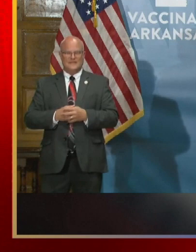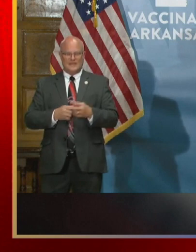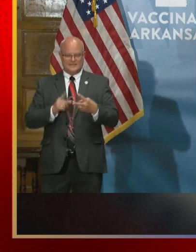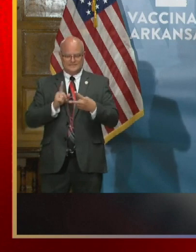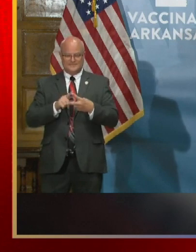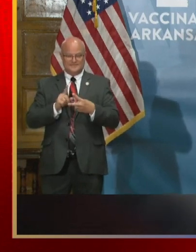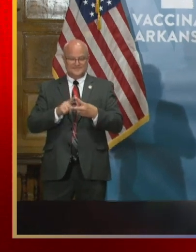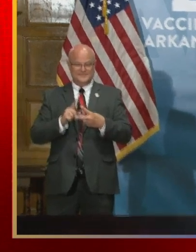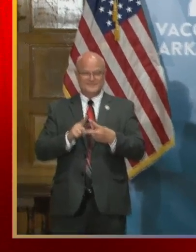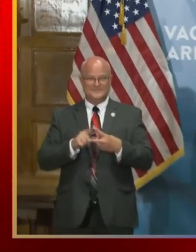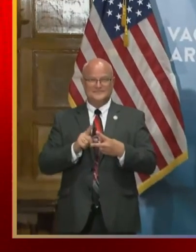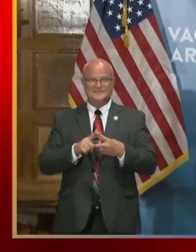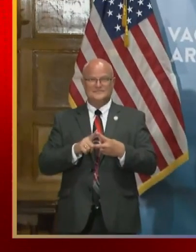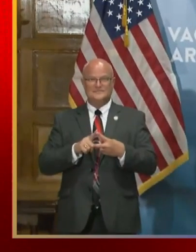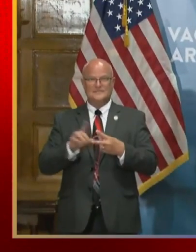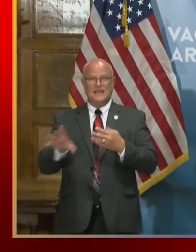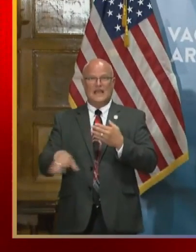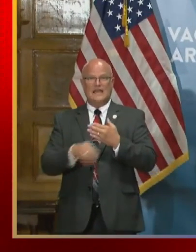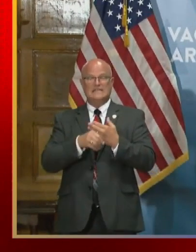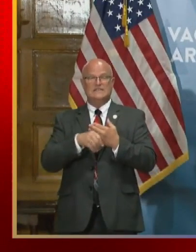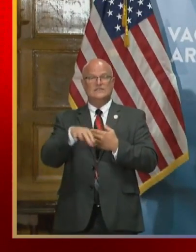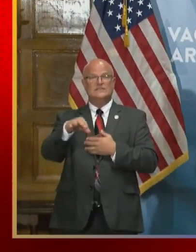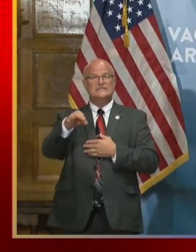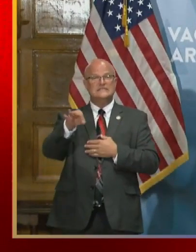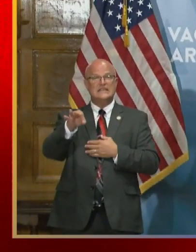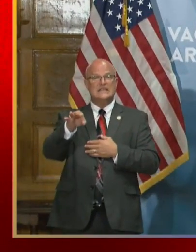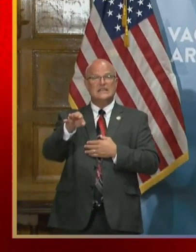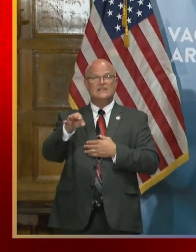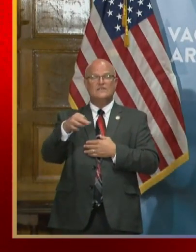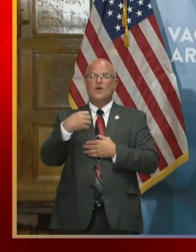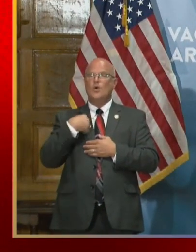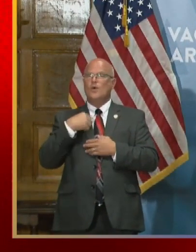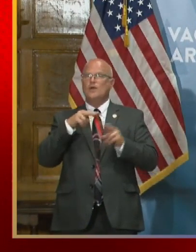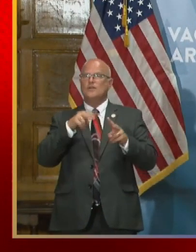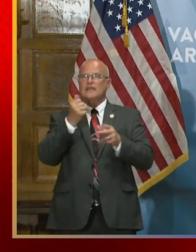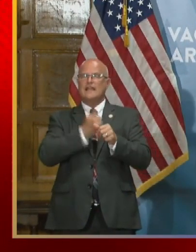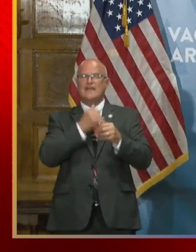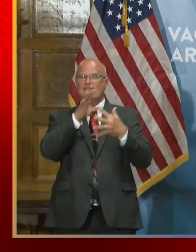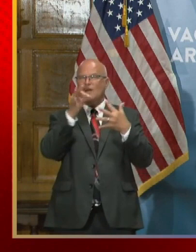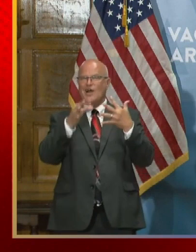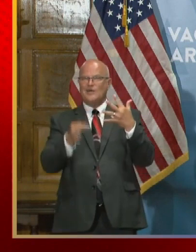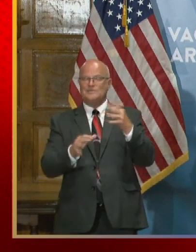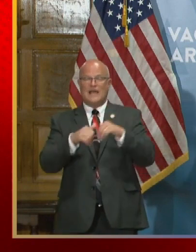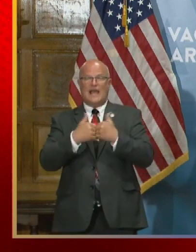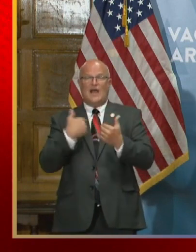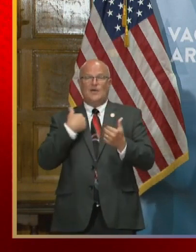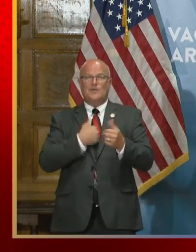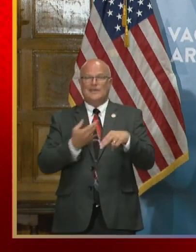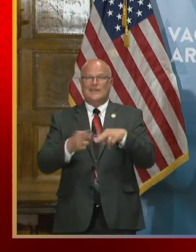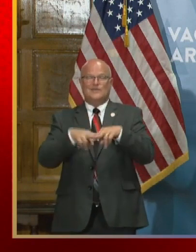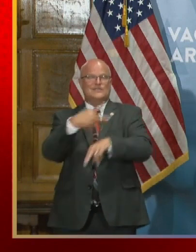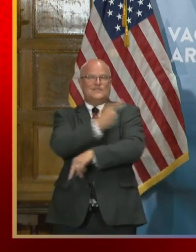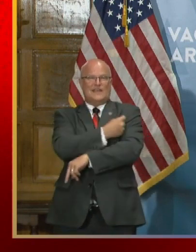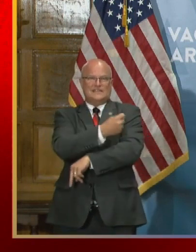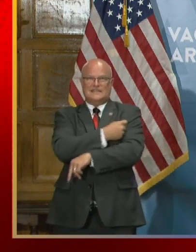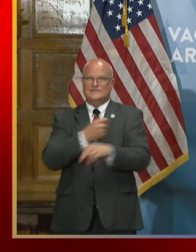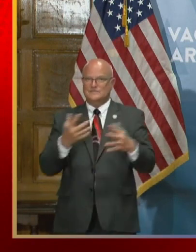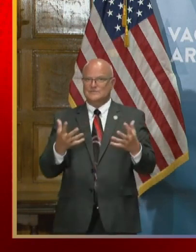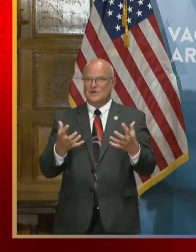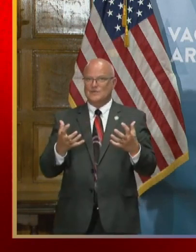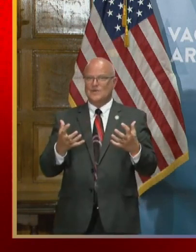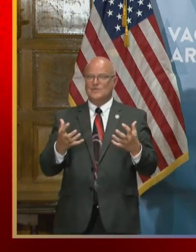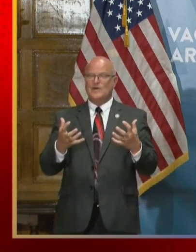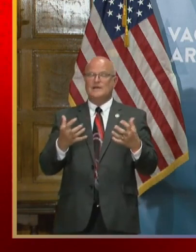First, in reference to an additional incentive, we look at every option as to how we can increase vaccination